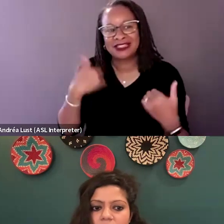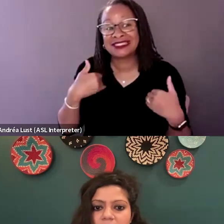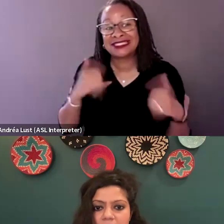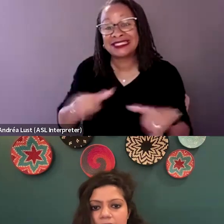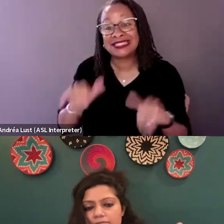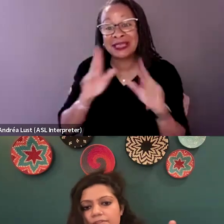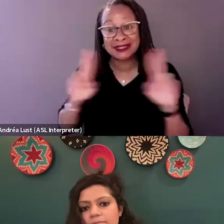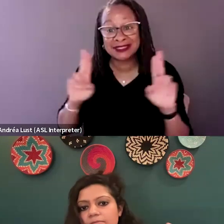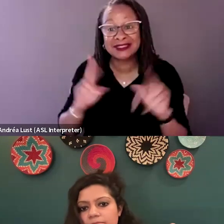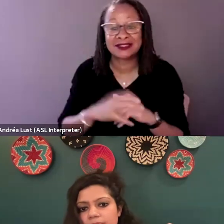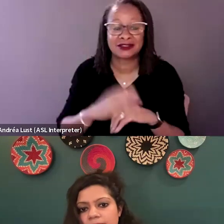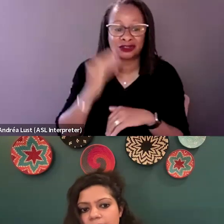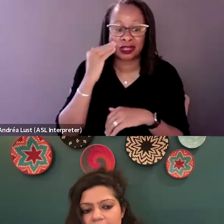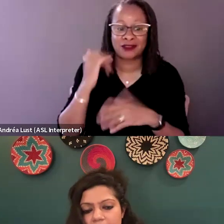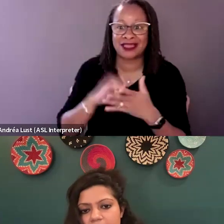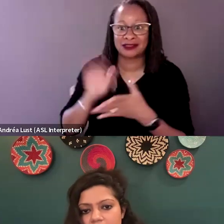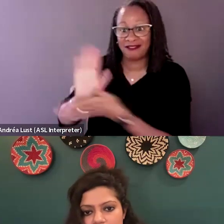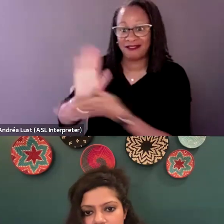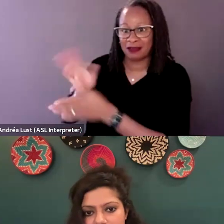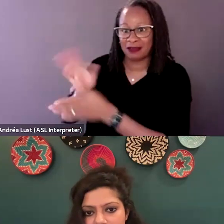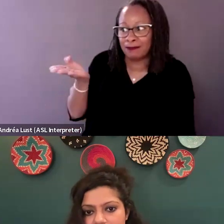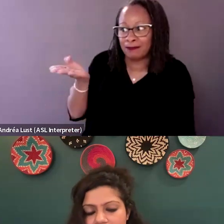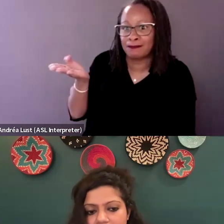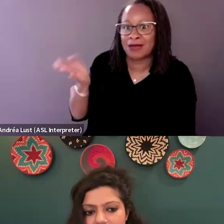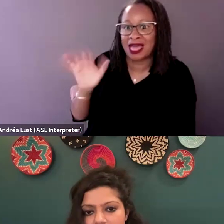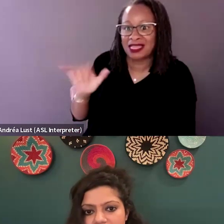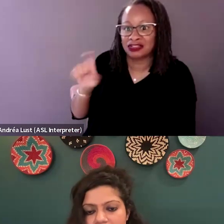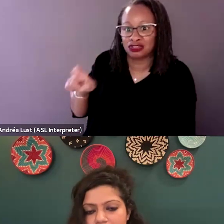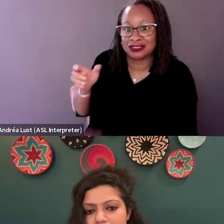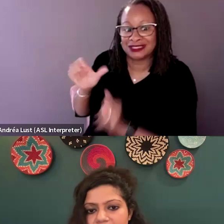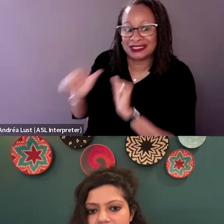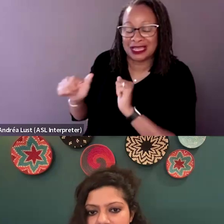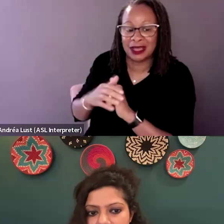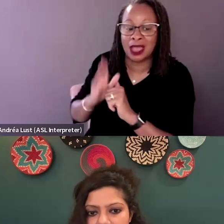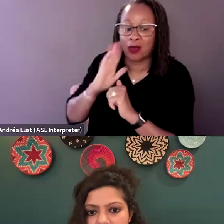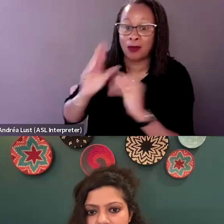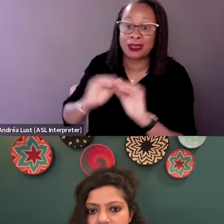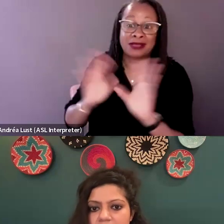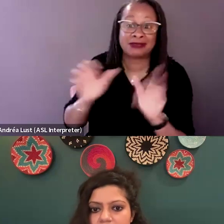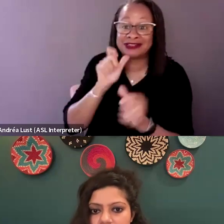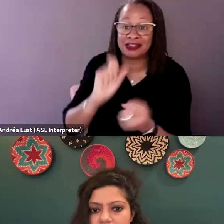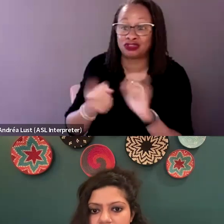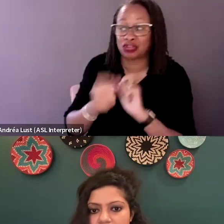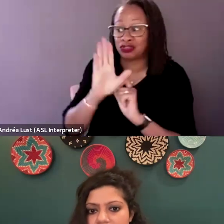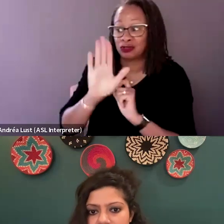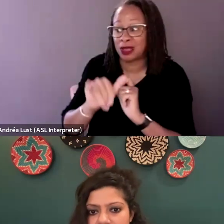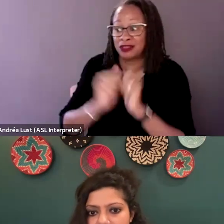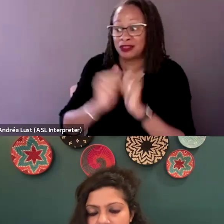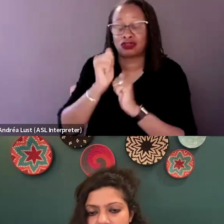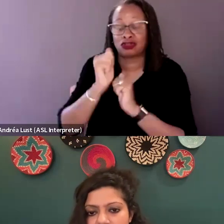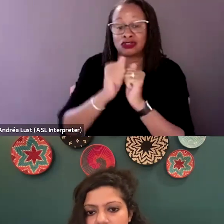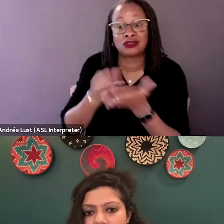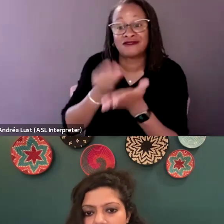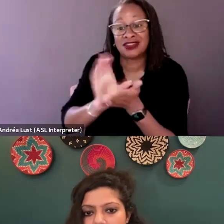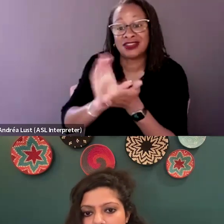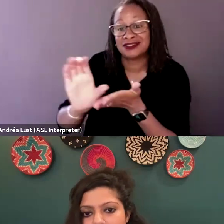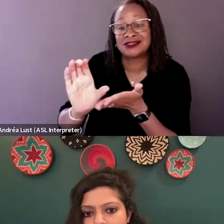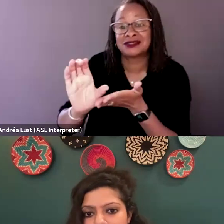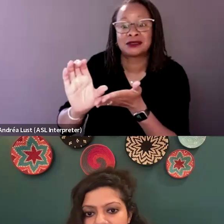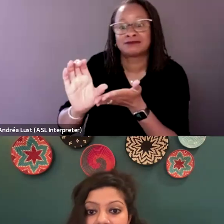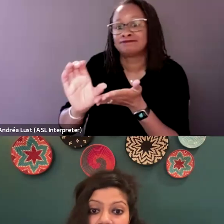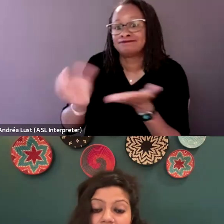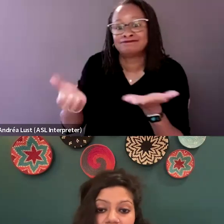with, that I wanted to kind of militate against. And in doing so, it became clear to me that